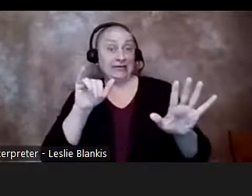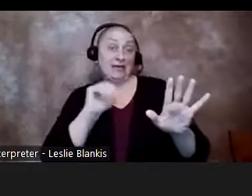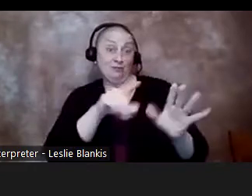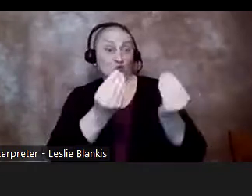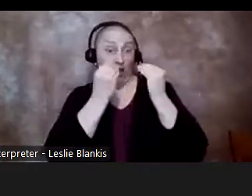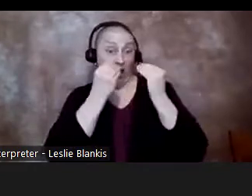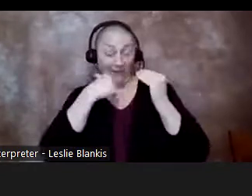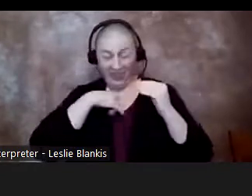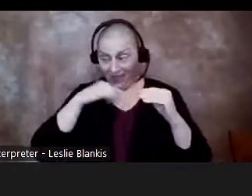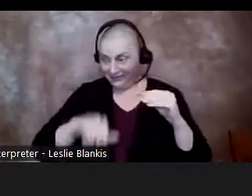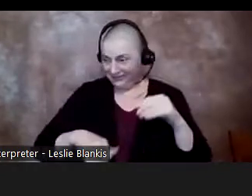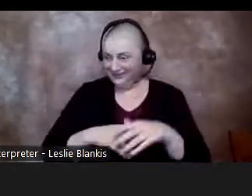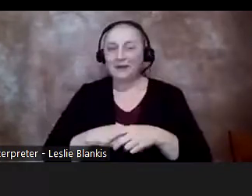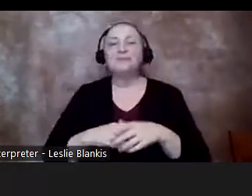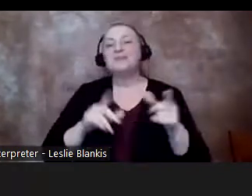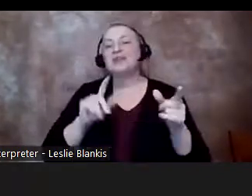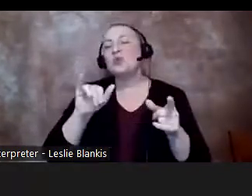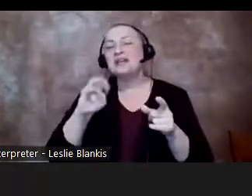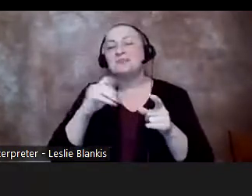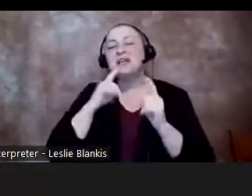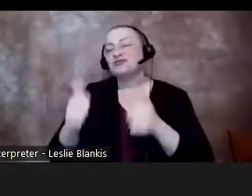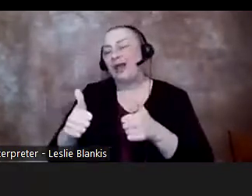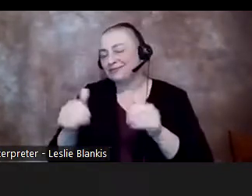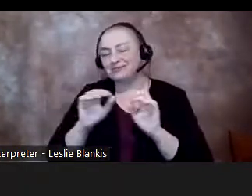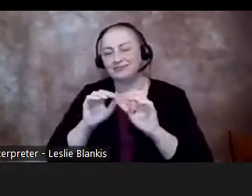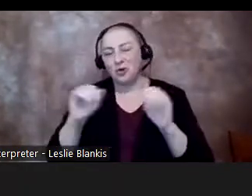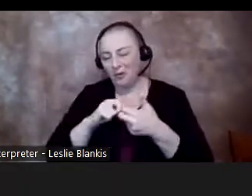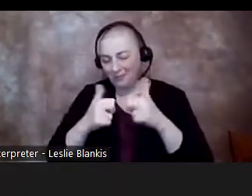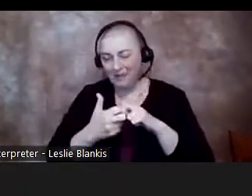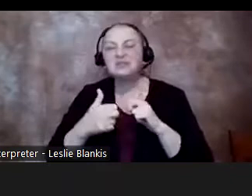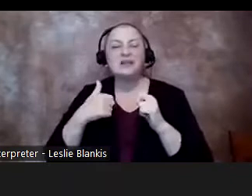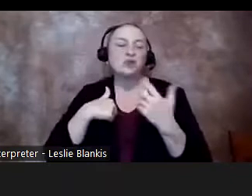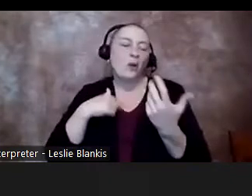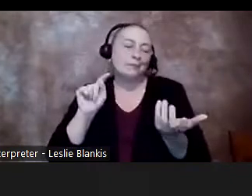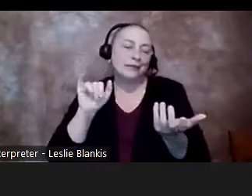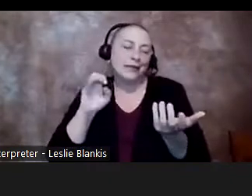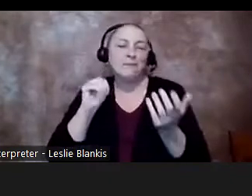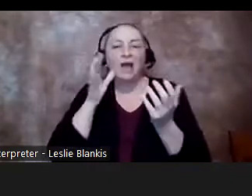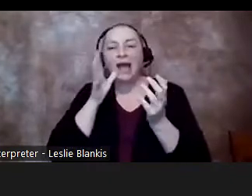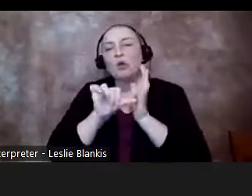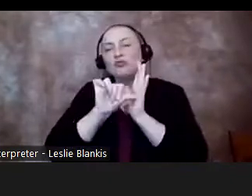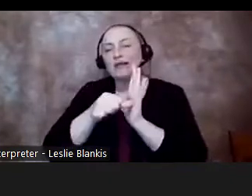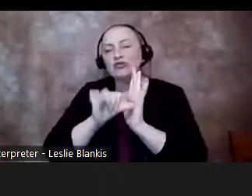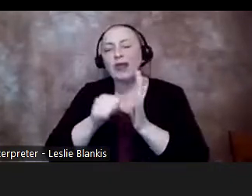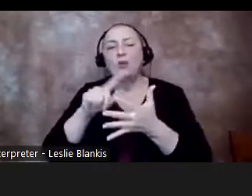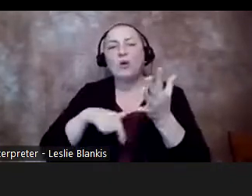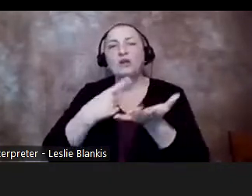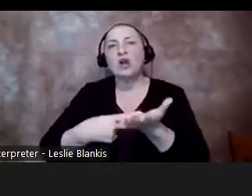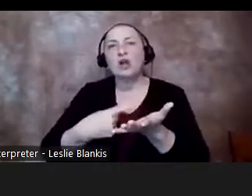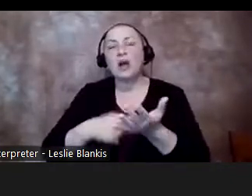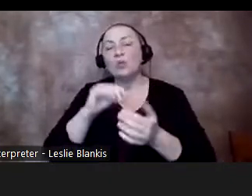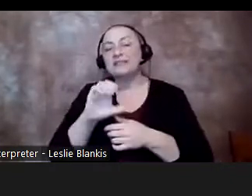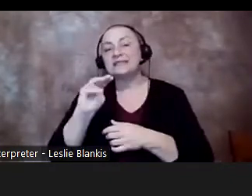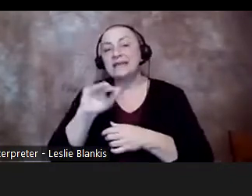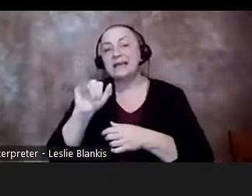No worries. All right. Well, again, this is Tim. And just to kind of reiterate what we've talked about a couple of times now with that CMIST resource library,